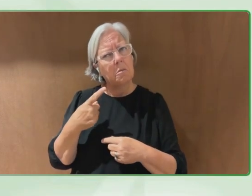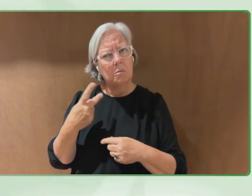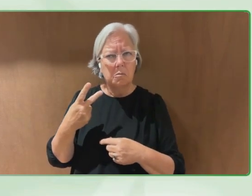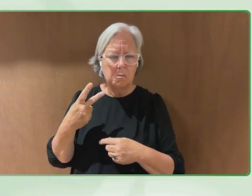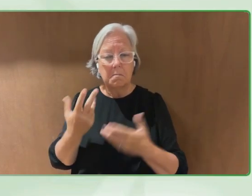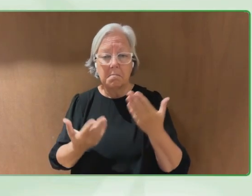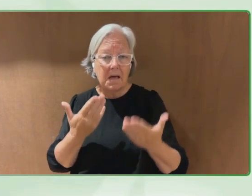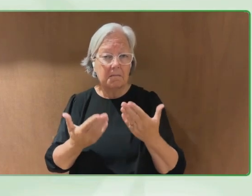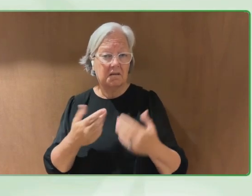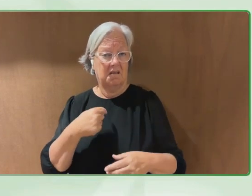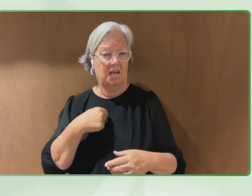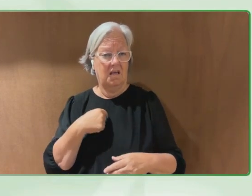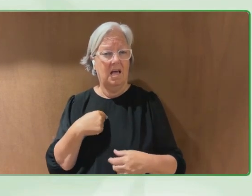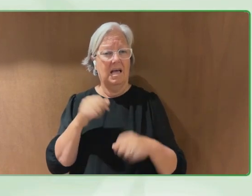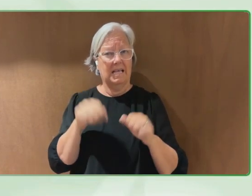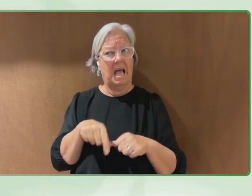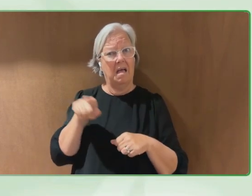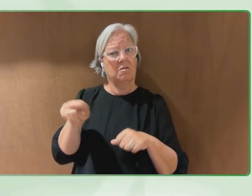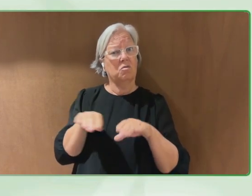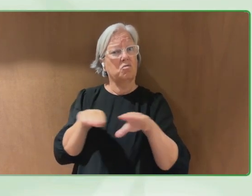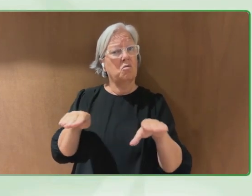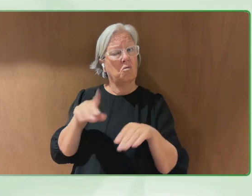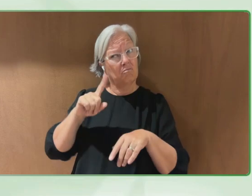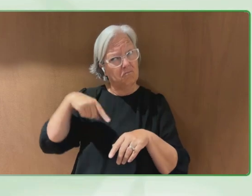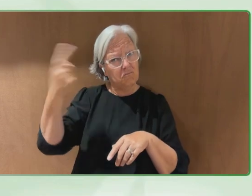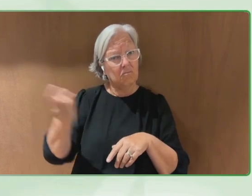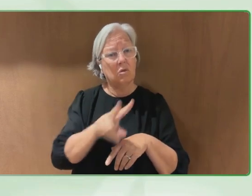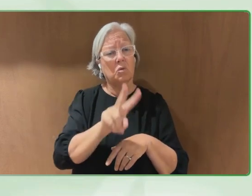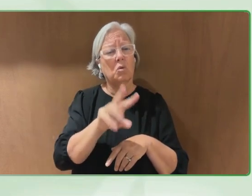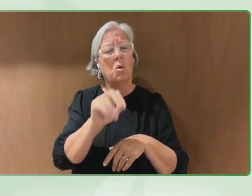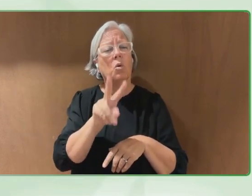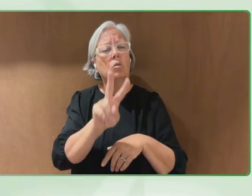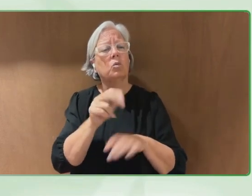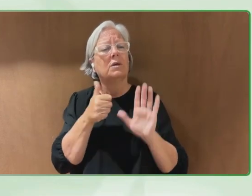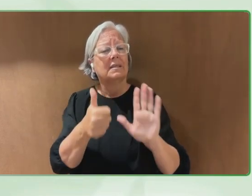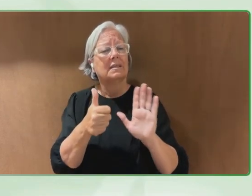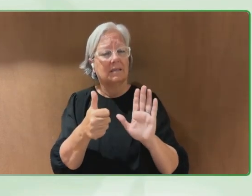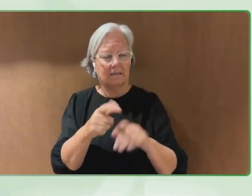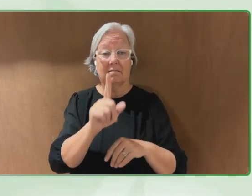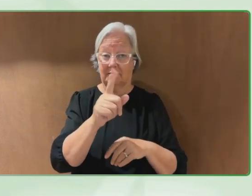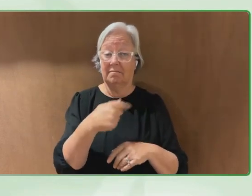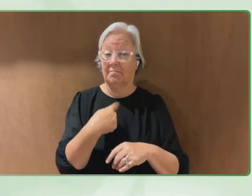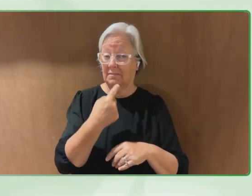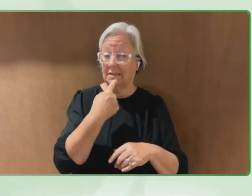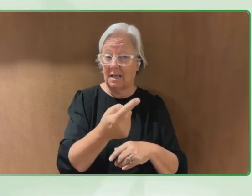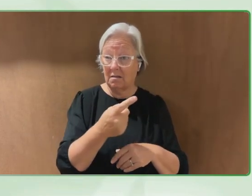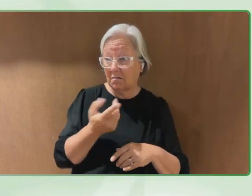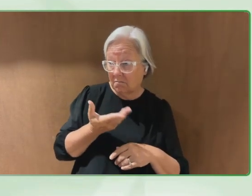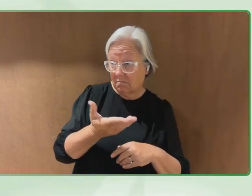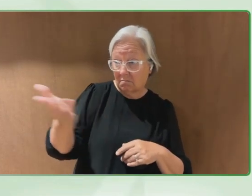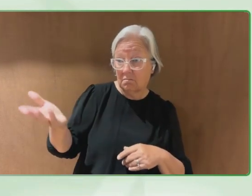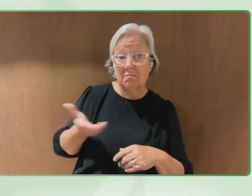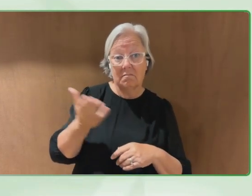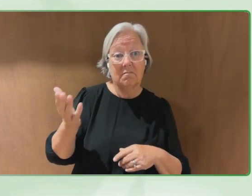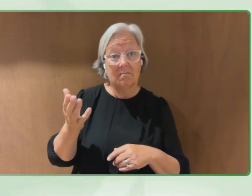I could be on that stage next year? And I'll give you a little secret. Every one of these individuals on this stage started where you're